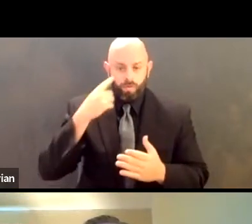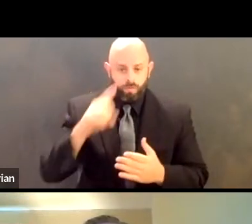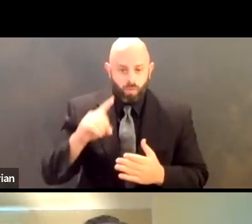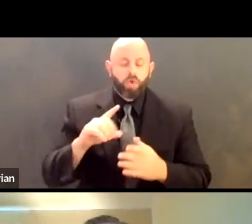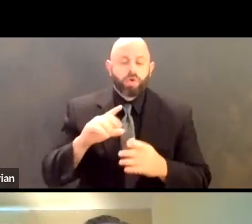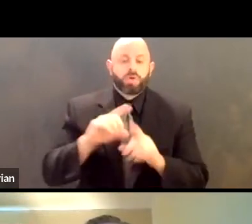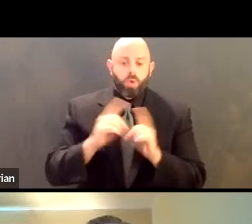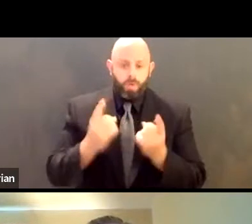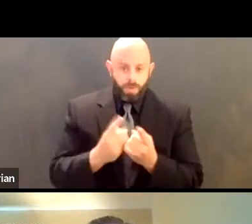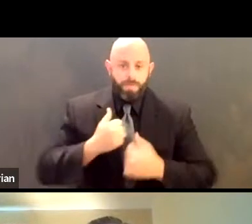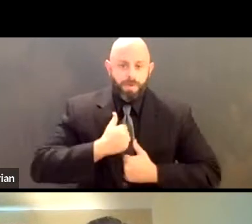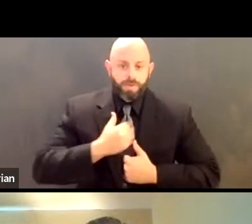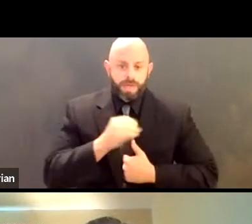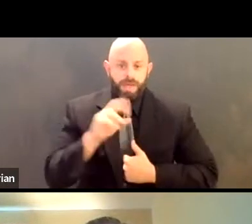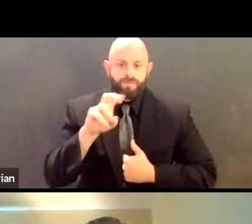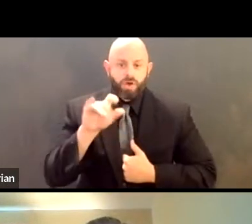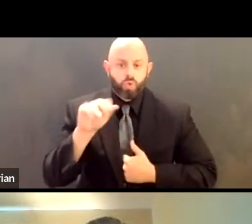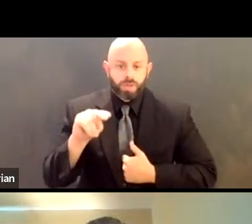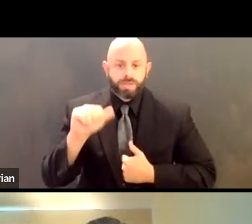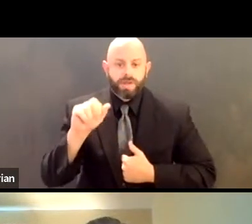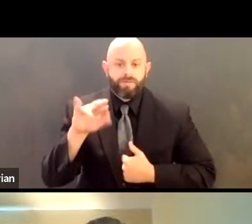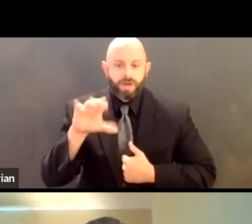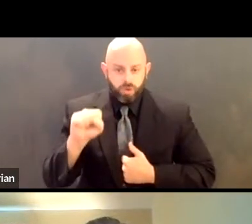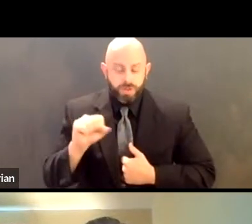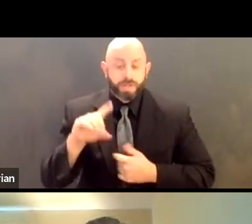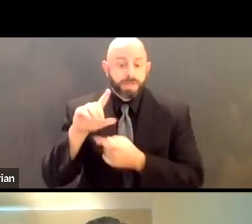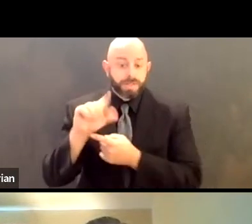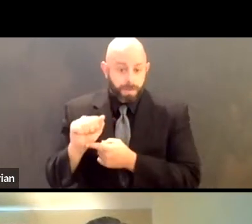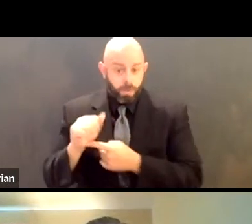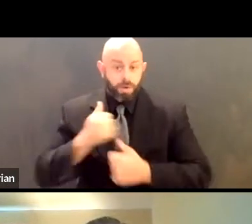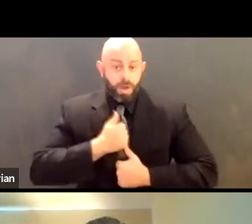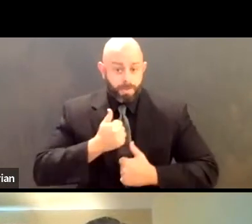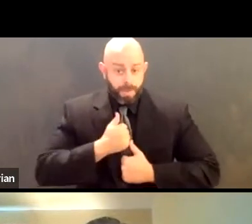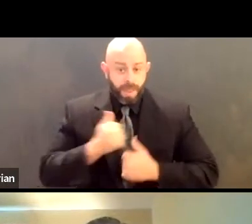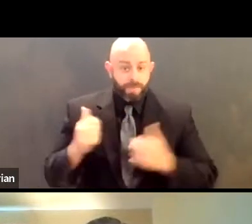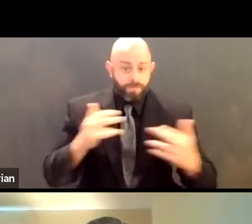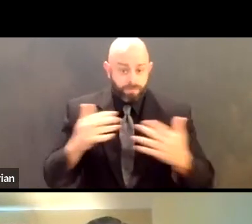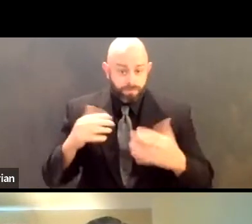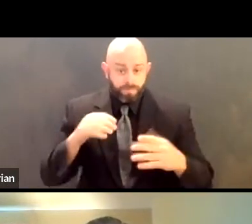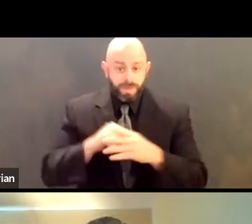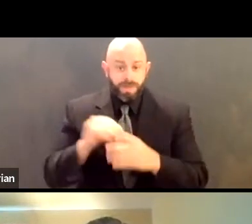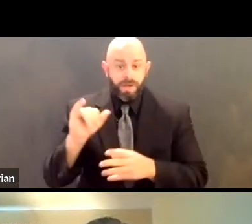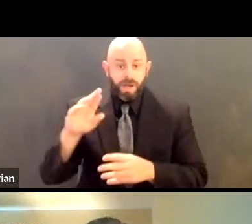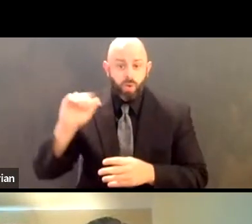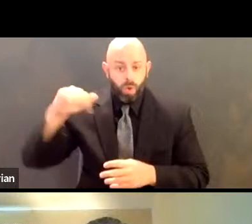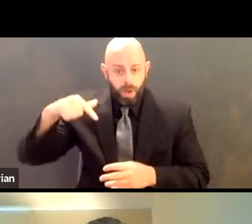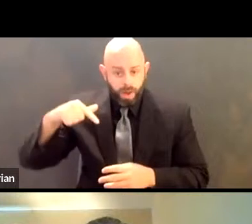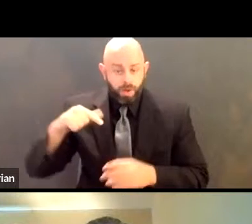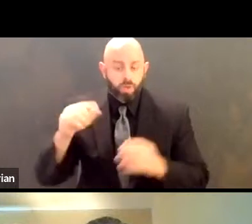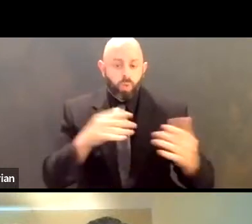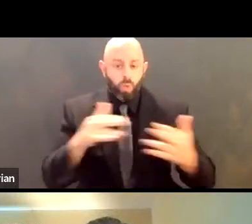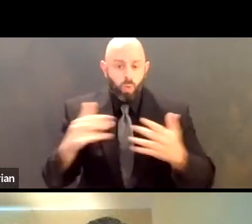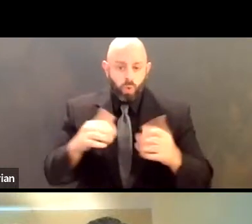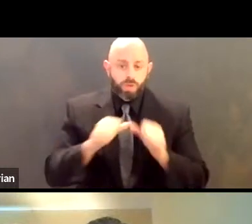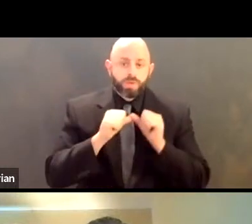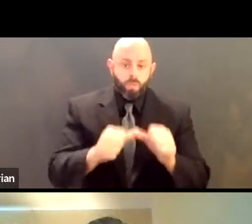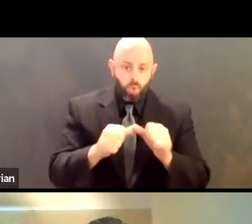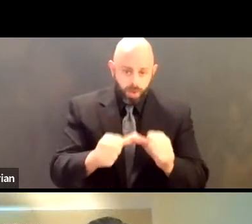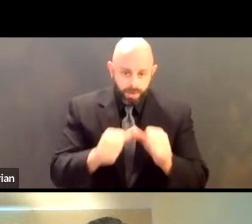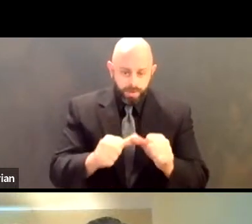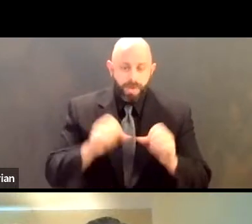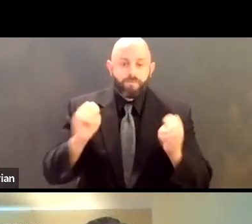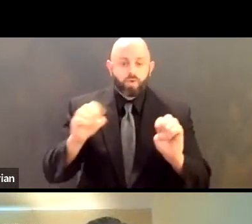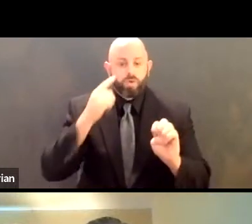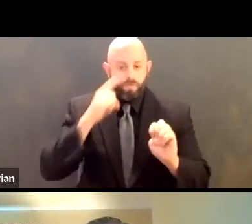Veterans Affairs. He's a disabled combat veteran of the Iraq and Afghanistan wars in support of ongoing efforts for the global war on terror.